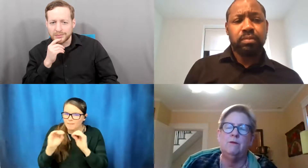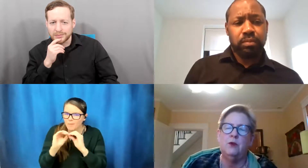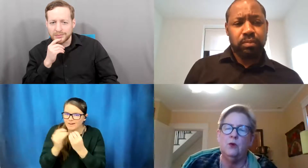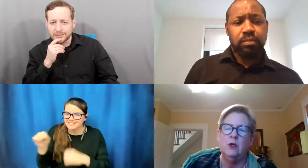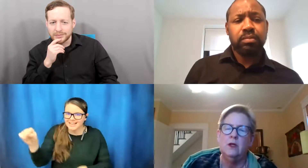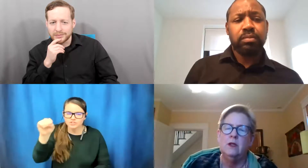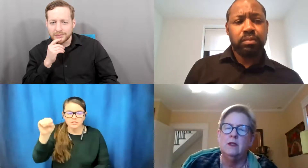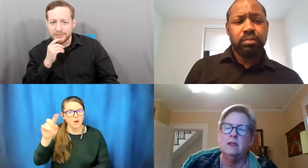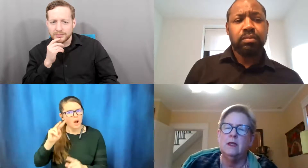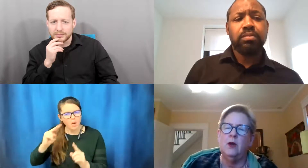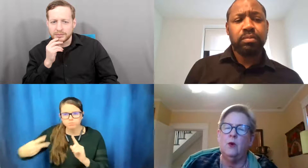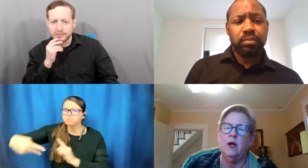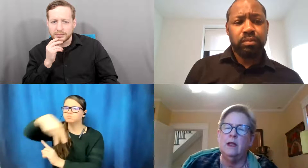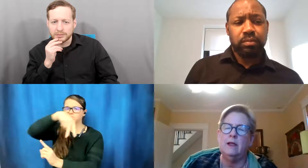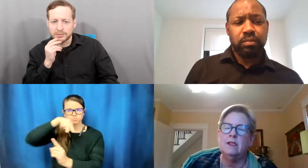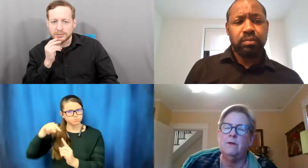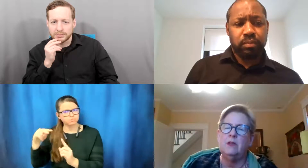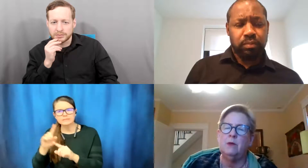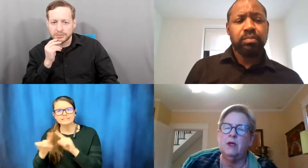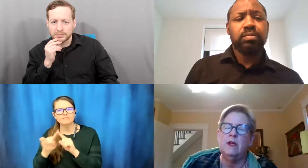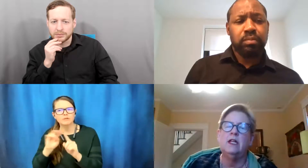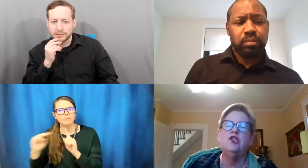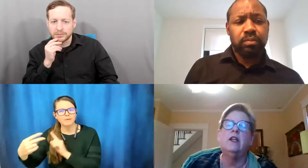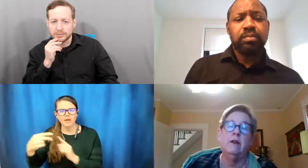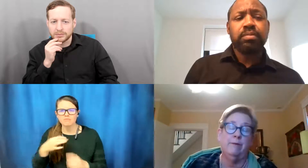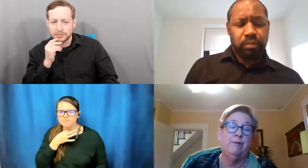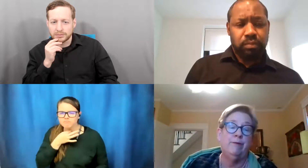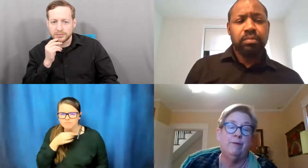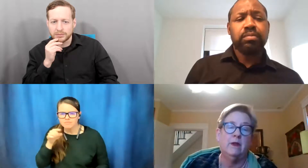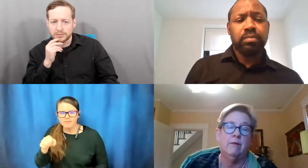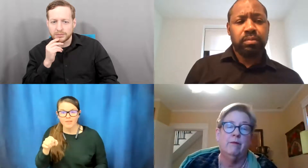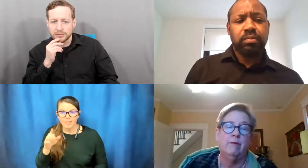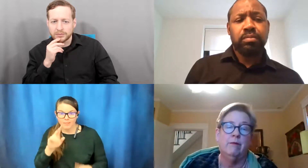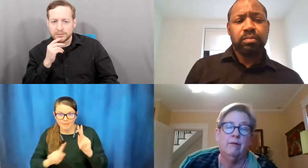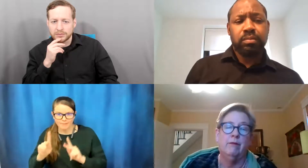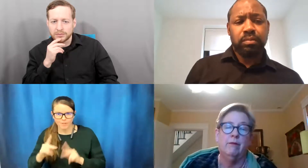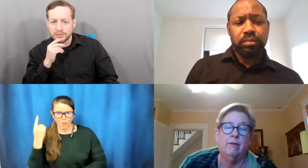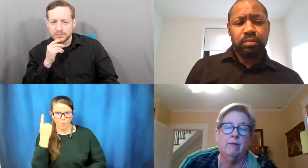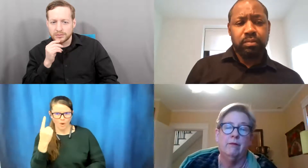different points of view. So I'd like to see if these people have any agenda.